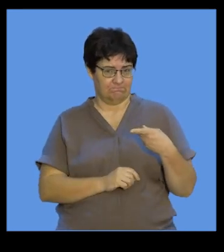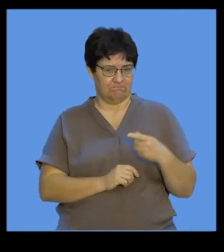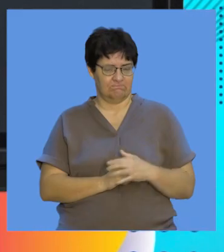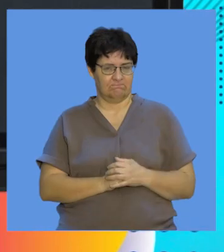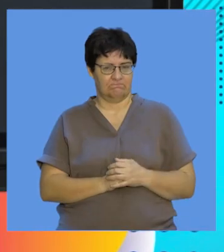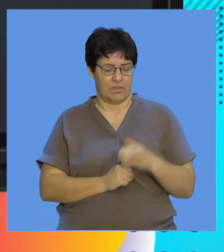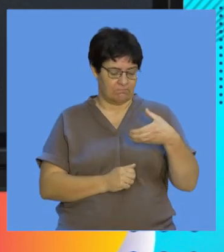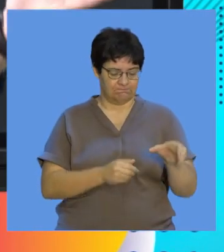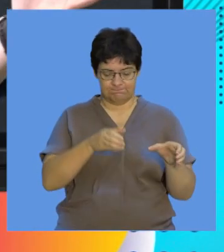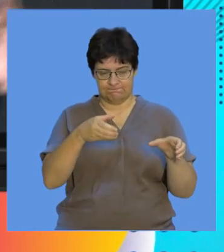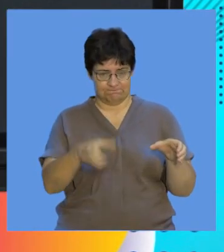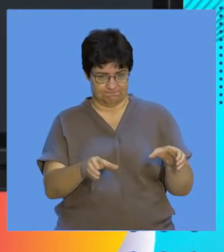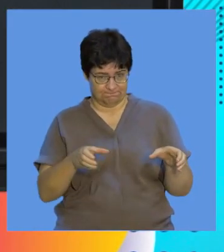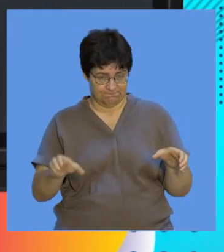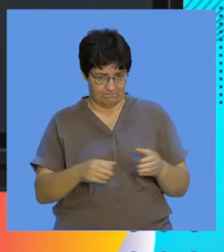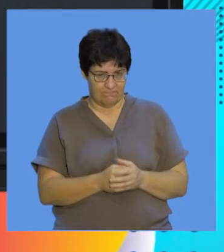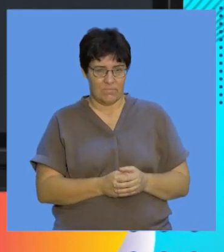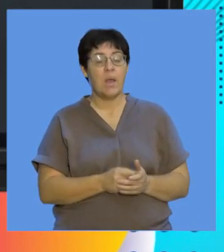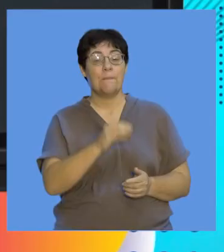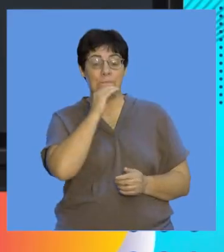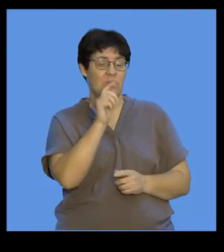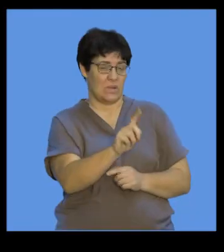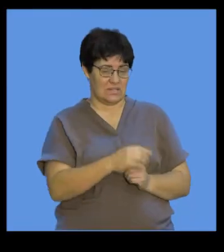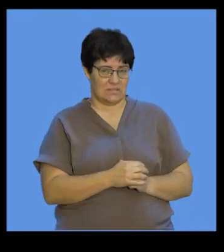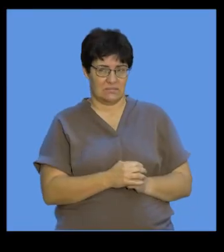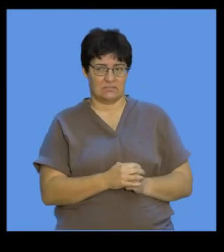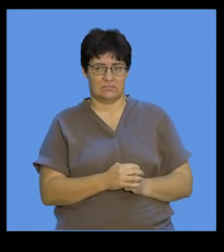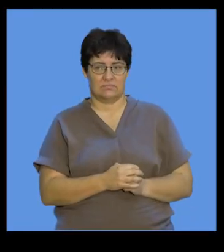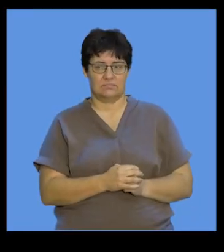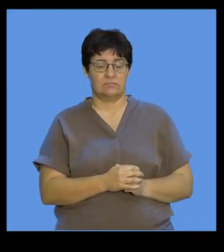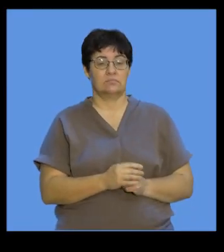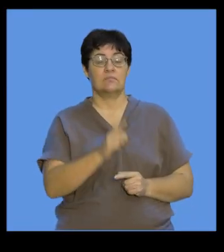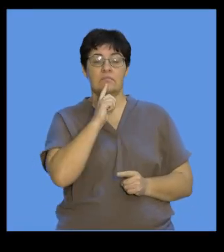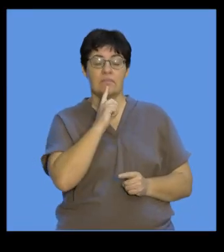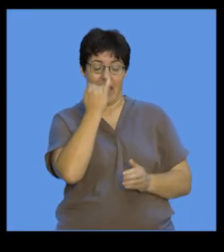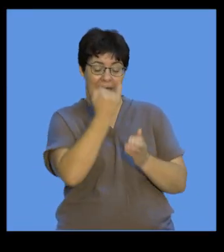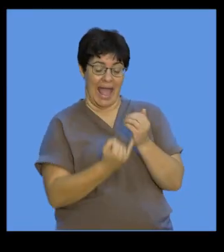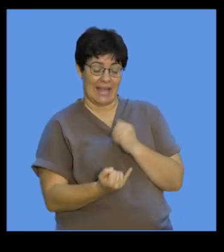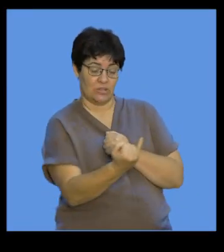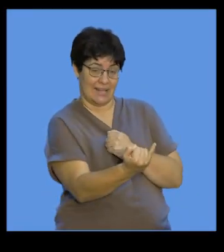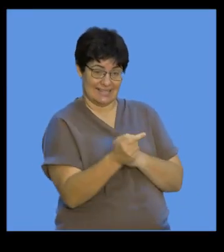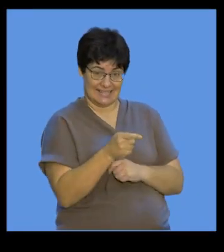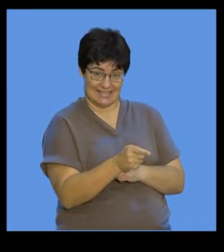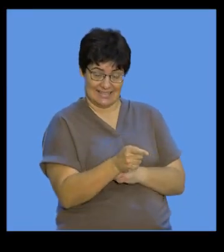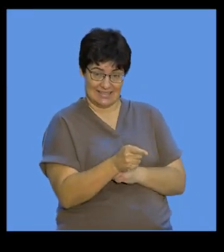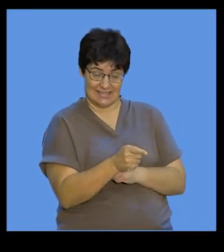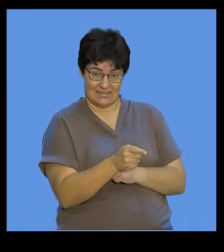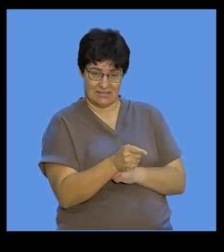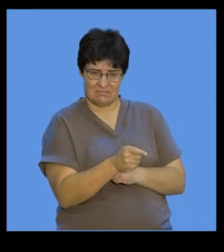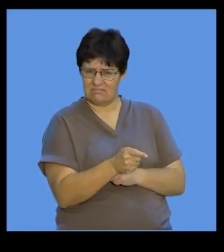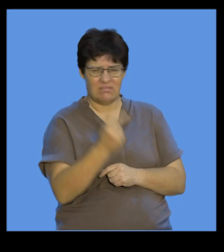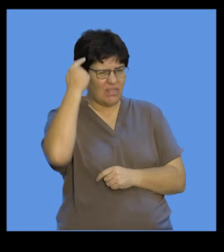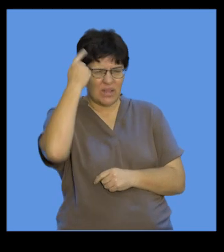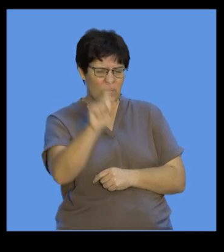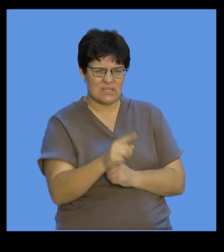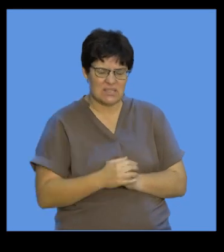let's split this up into what the words mean, okay? So when you hear the word isolated,